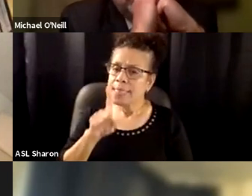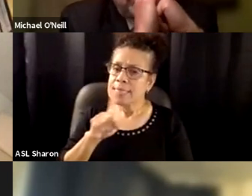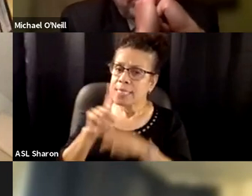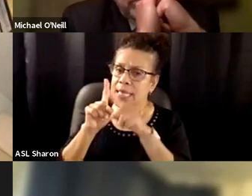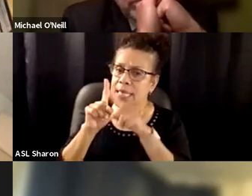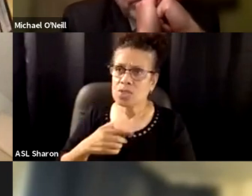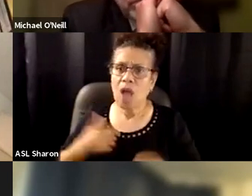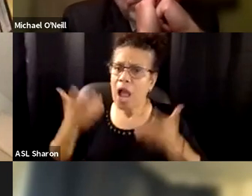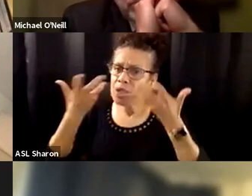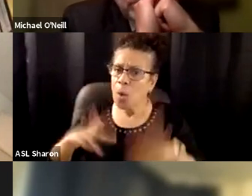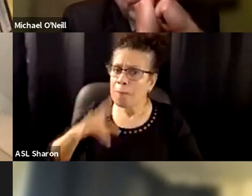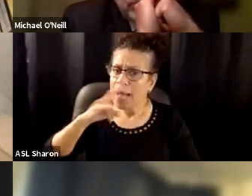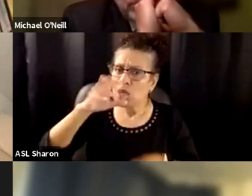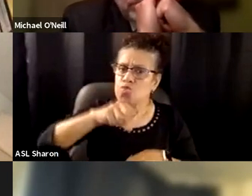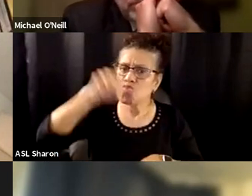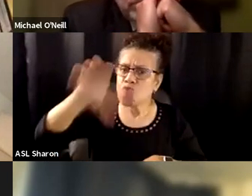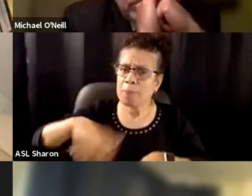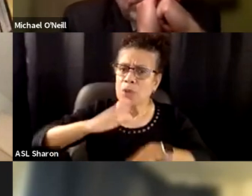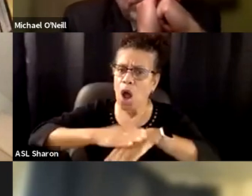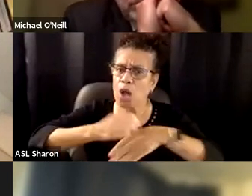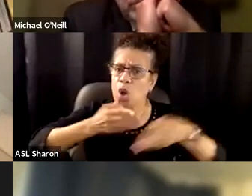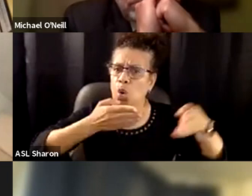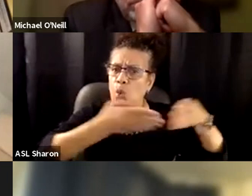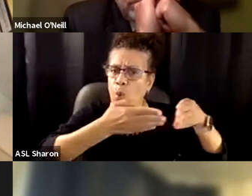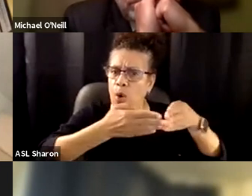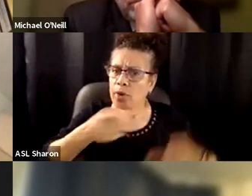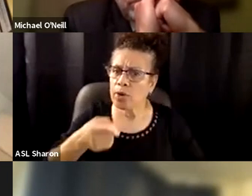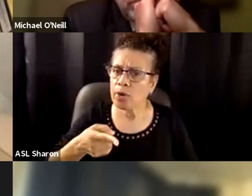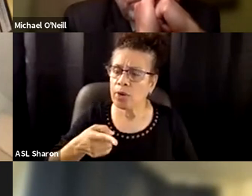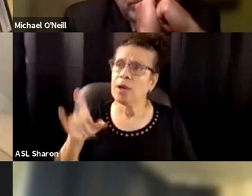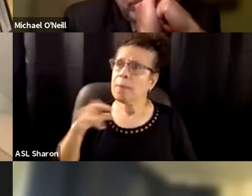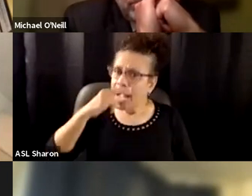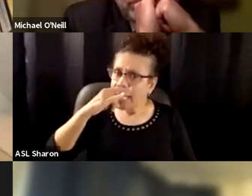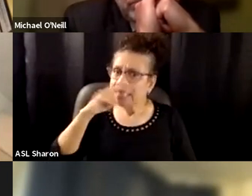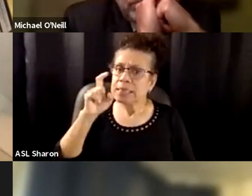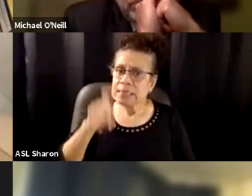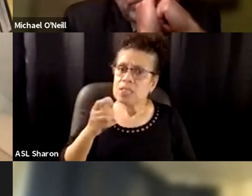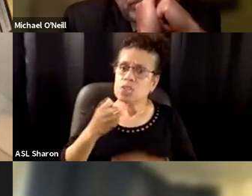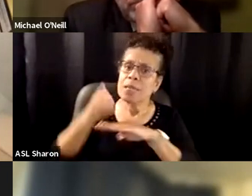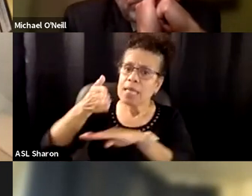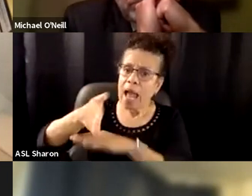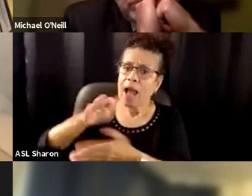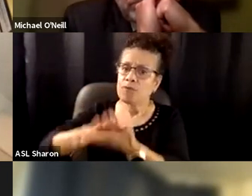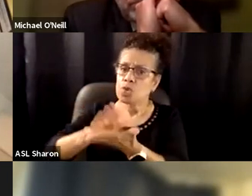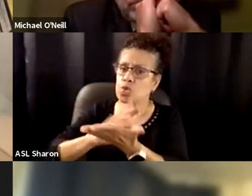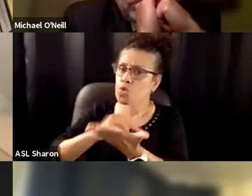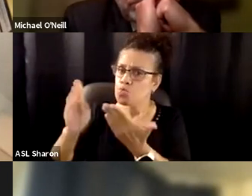kids are not dropped in a corner because they need to be attending an after-school program